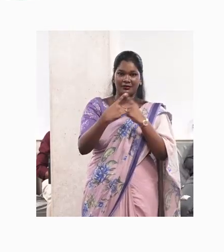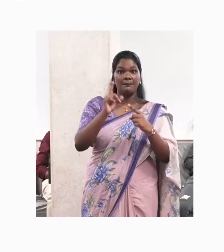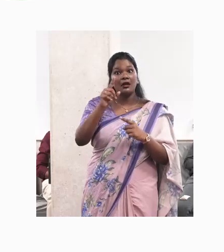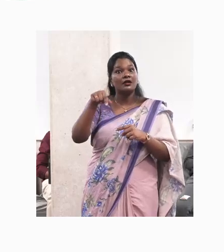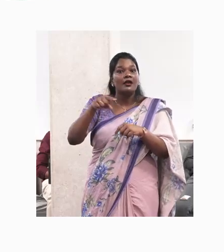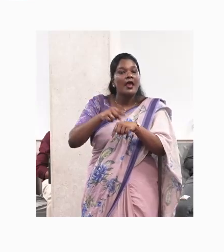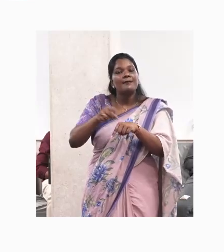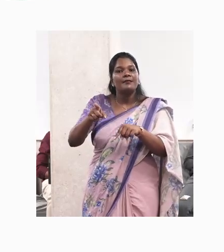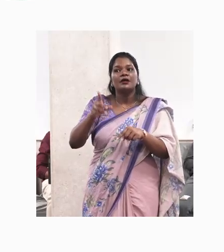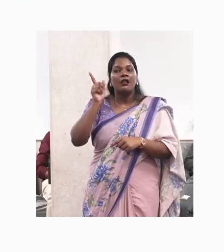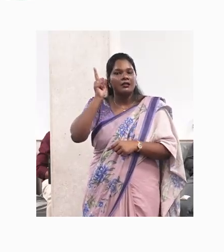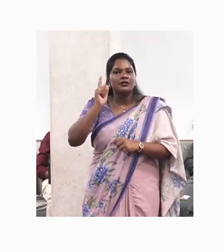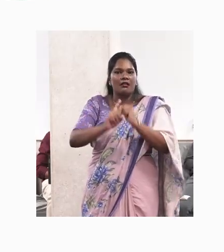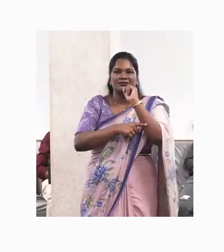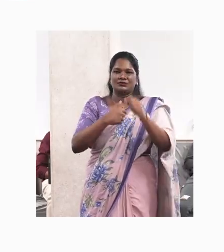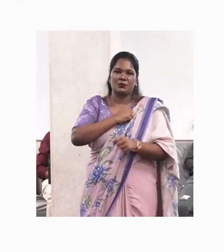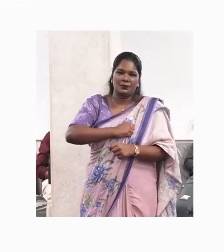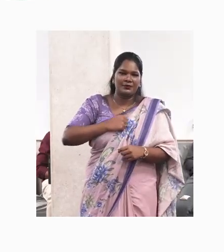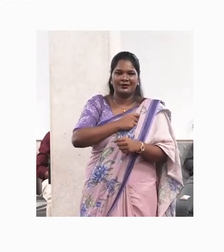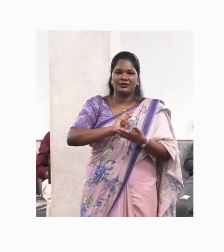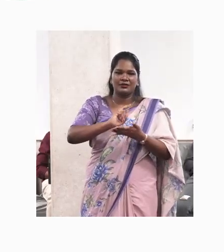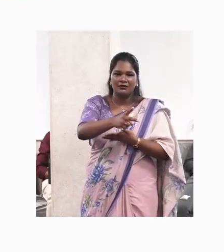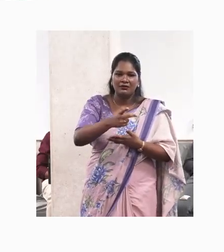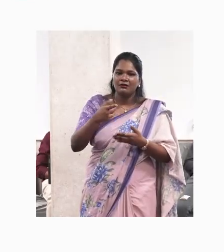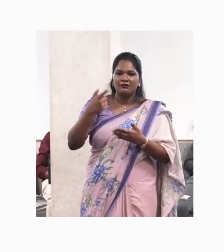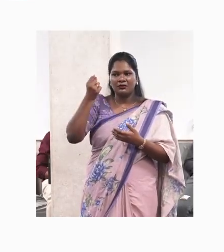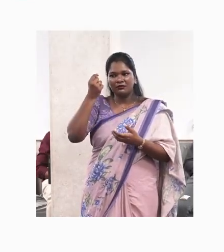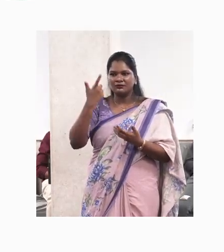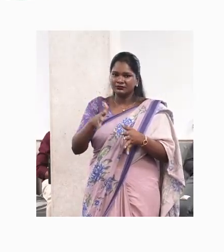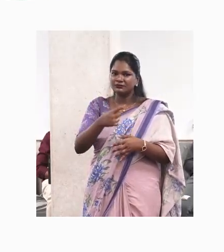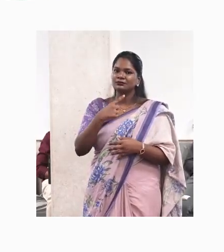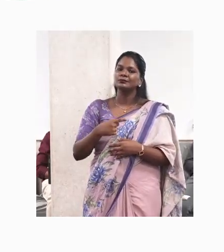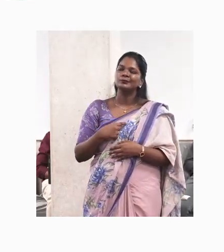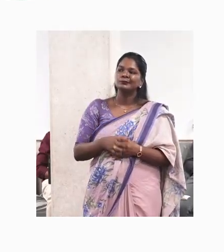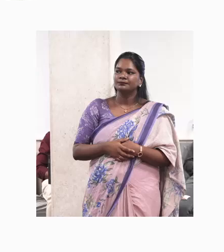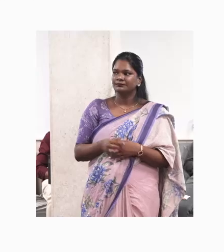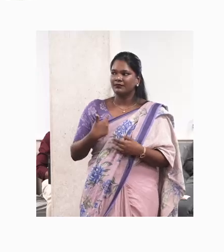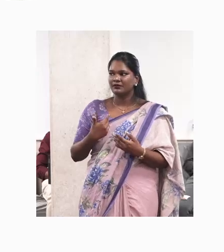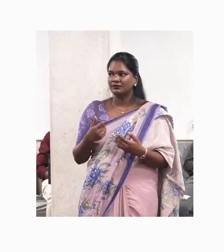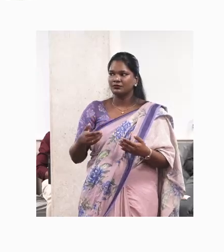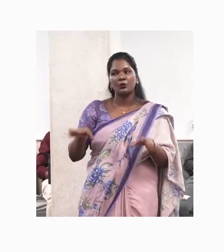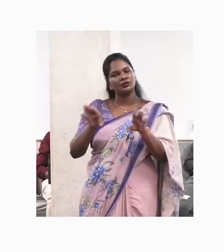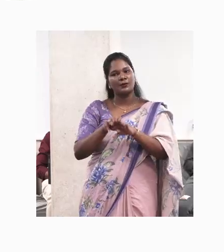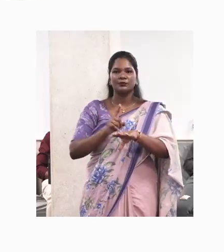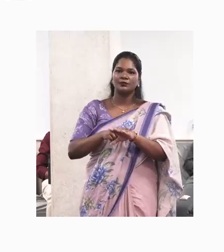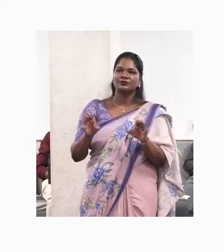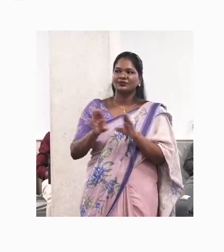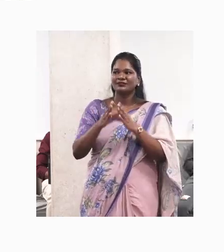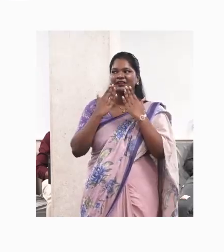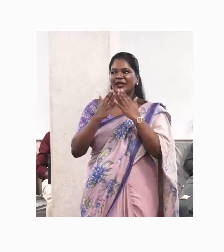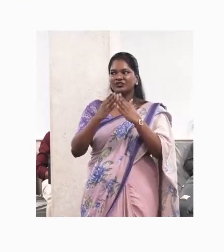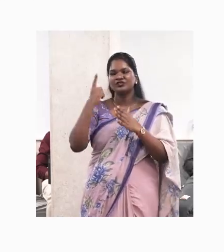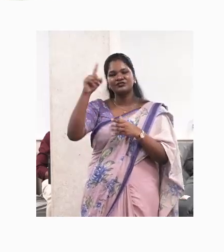part of them was listening to and also getting what you said. Yeah. So I think it's time to close. Thank you